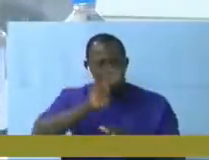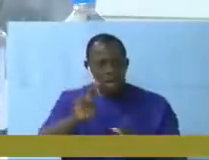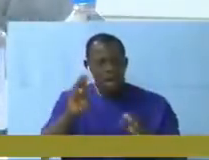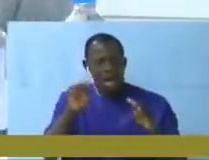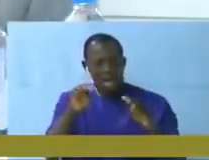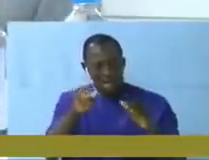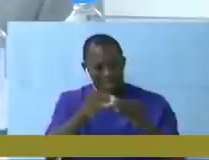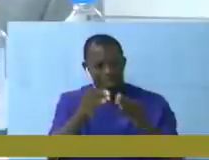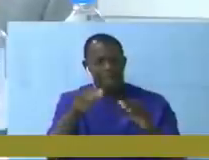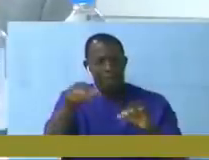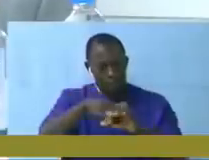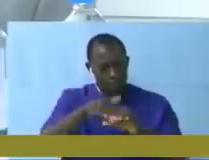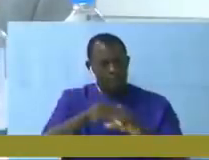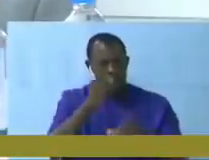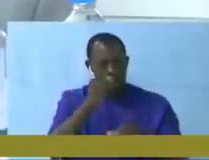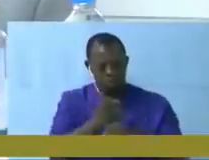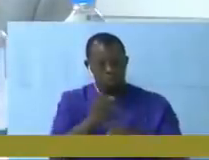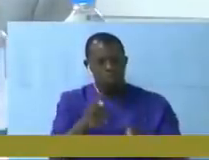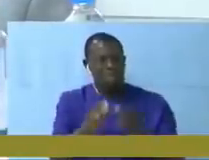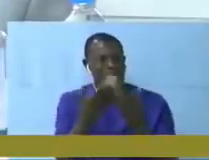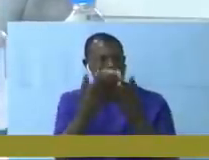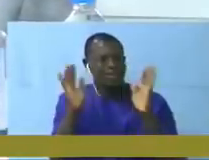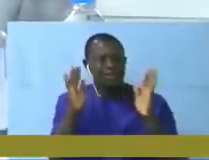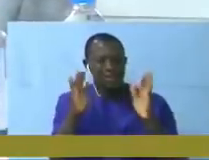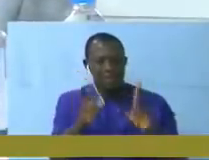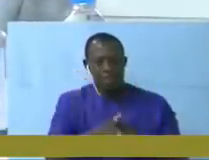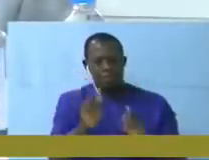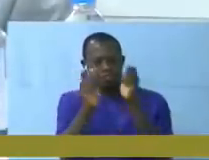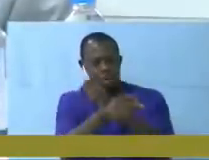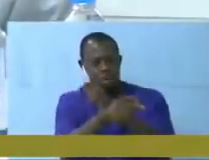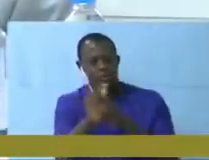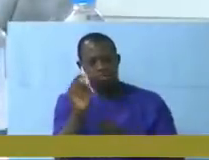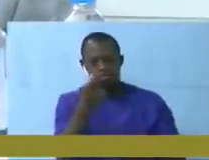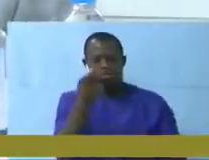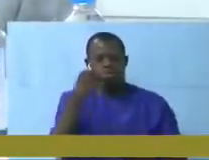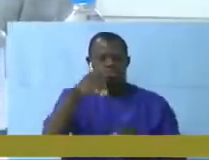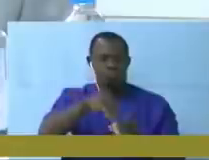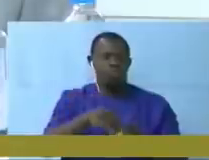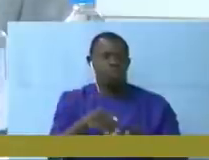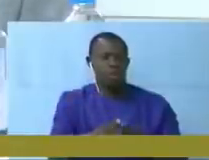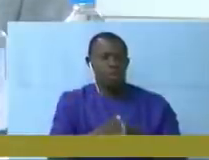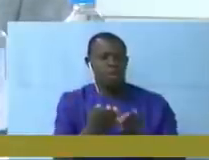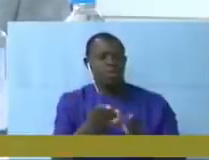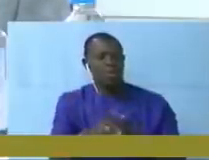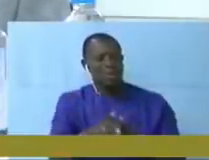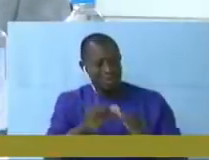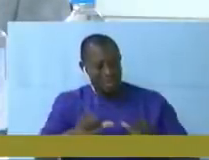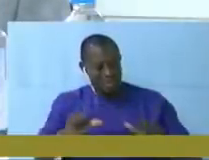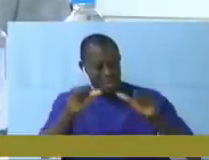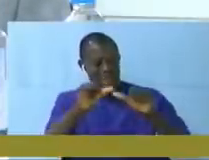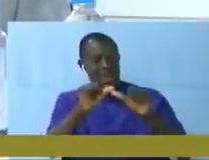amna doolé ngir daldi tassaré nak négi député yi. Those paragraphs were taken from